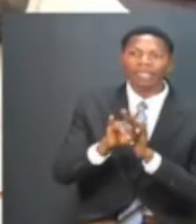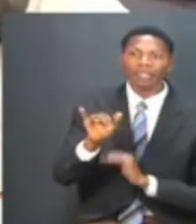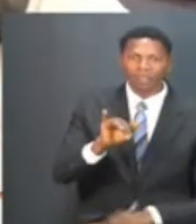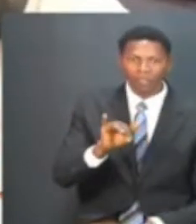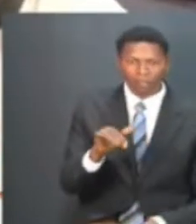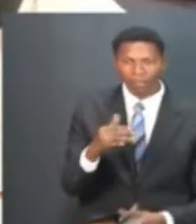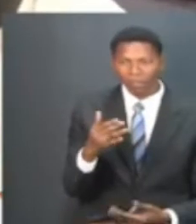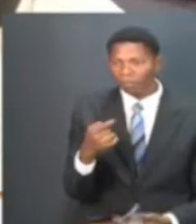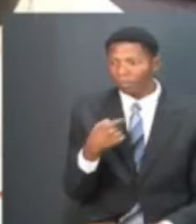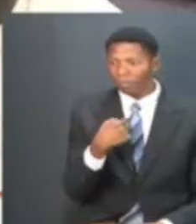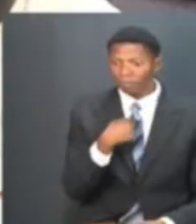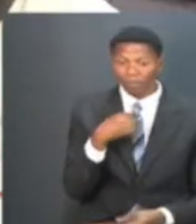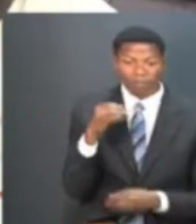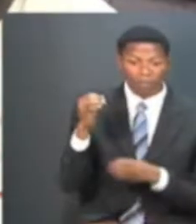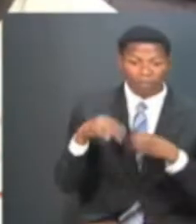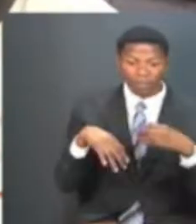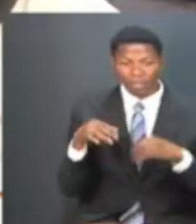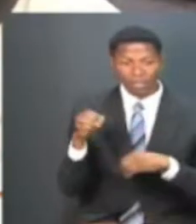to add that,